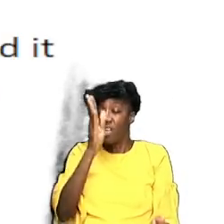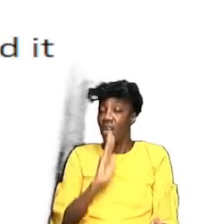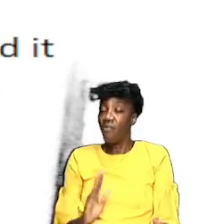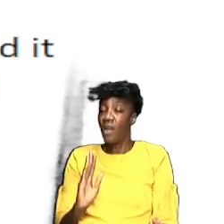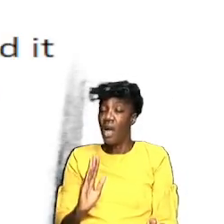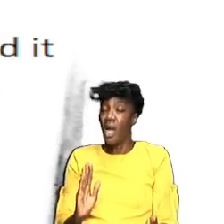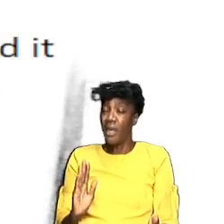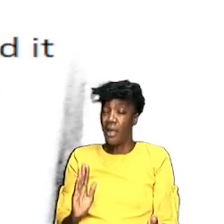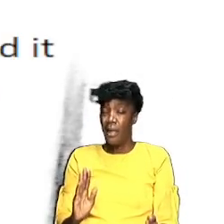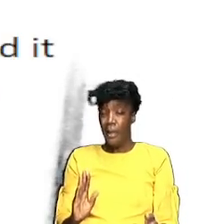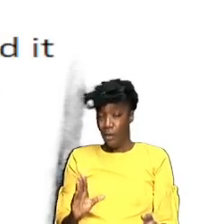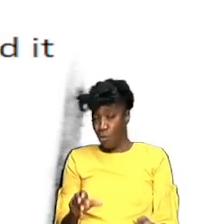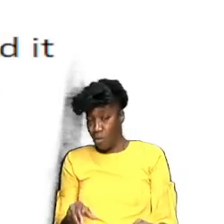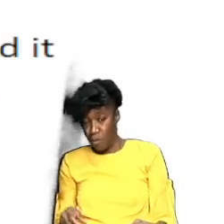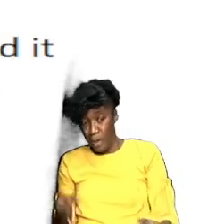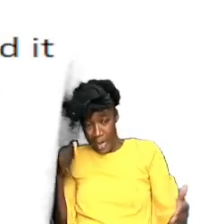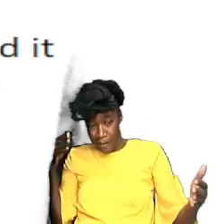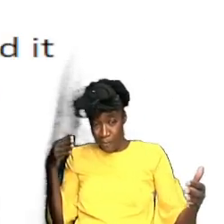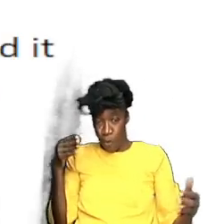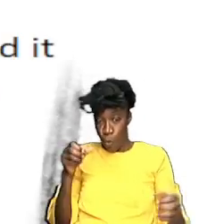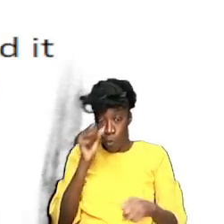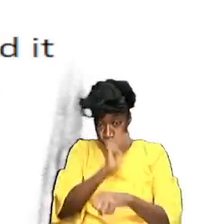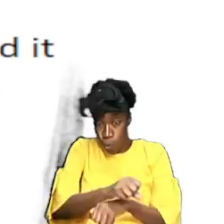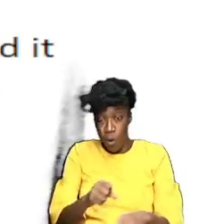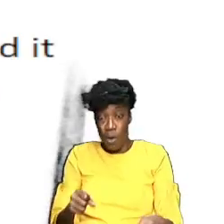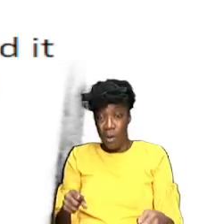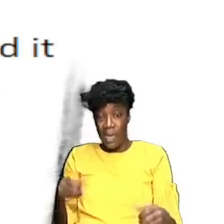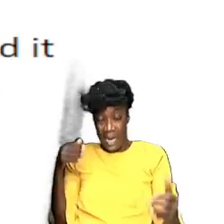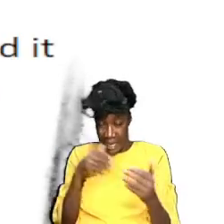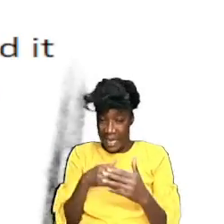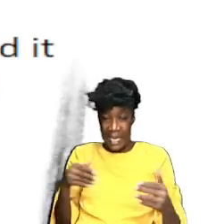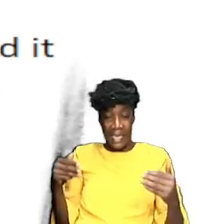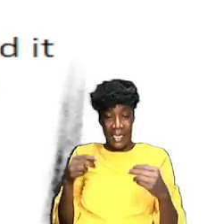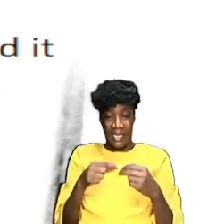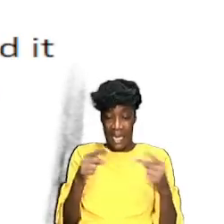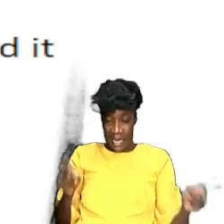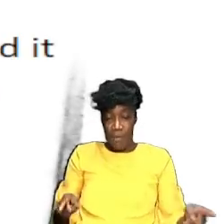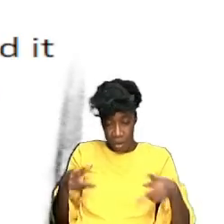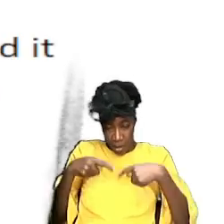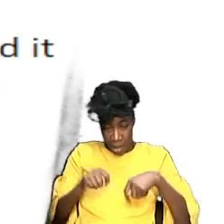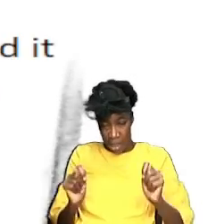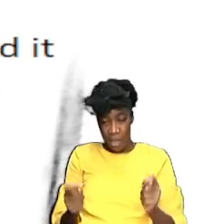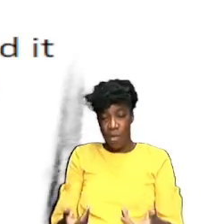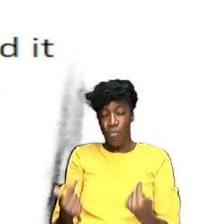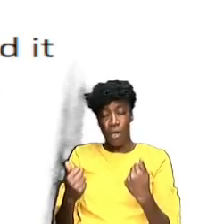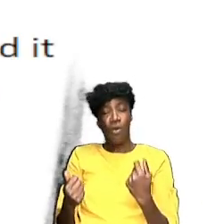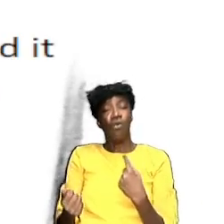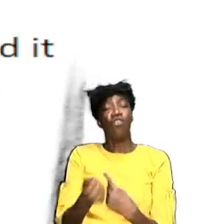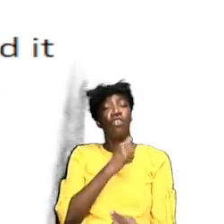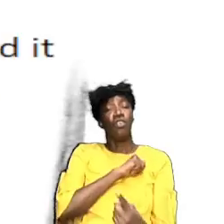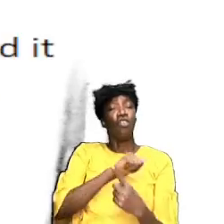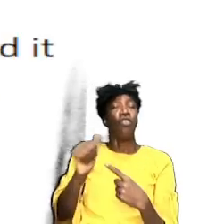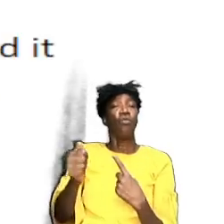enemy as he tries to come and bring us into a situation